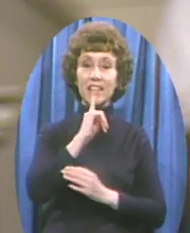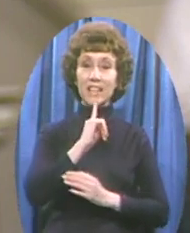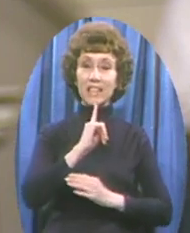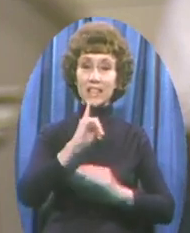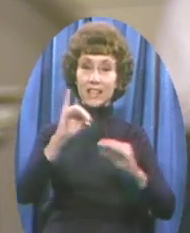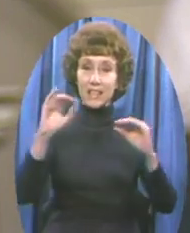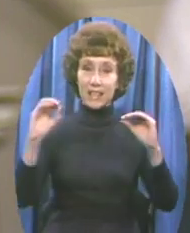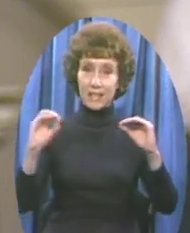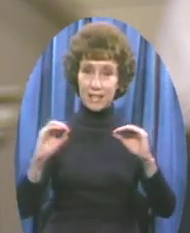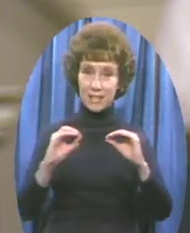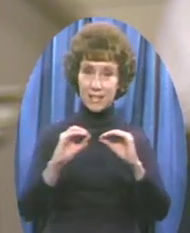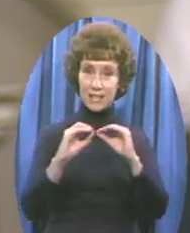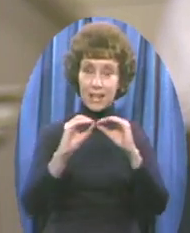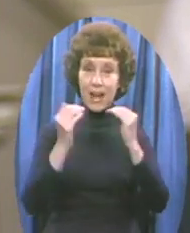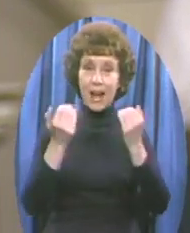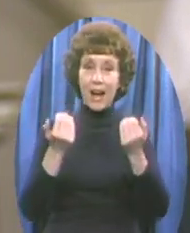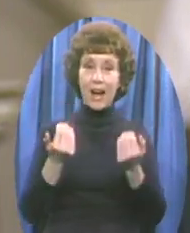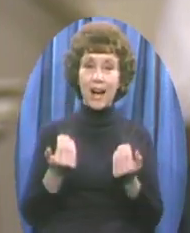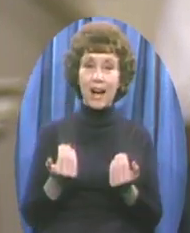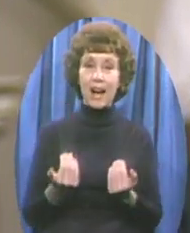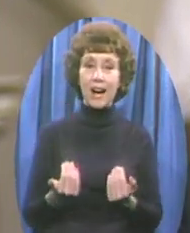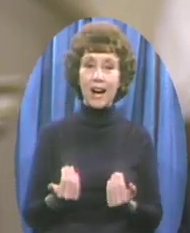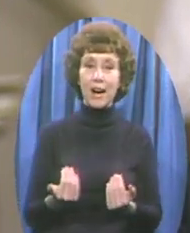Jesus, is